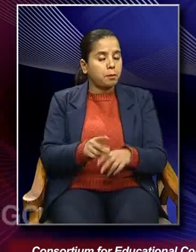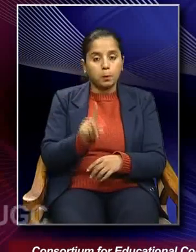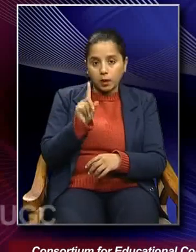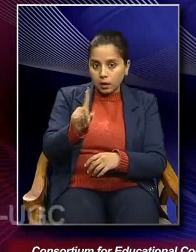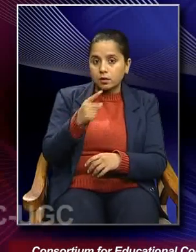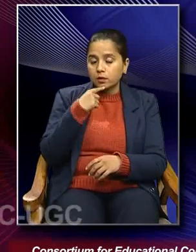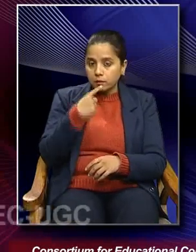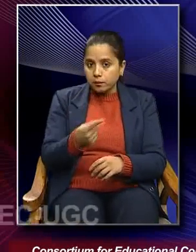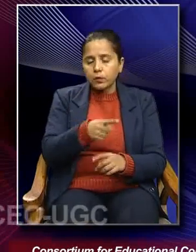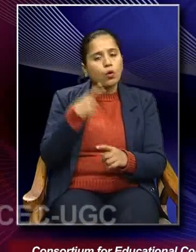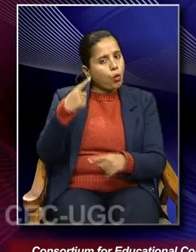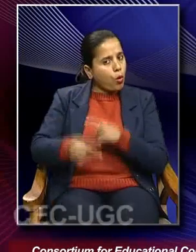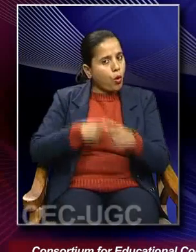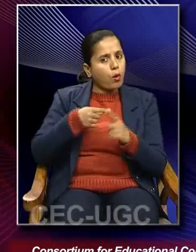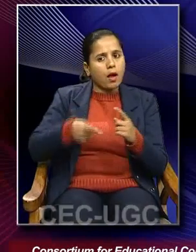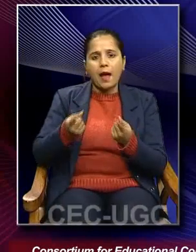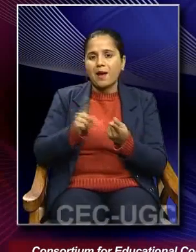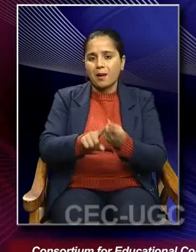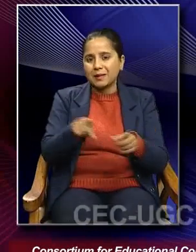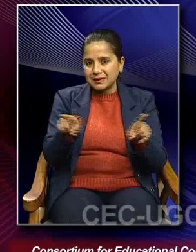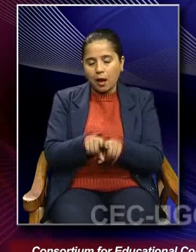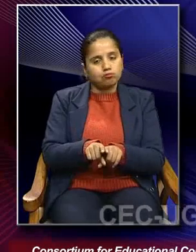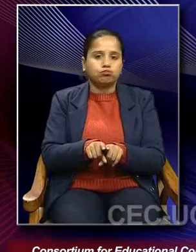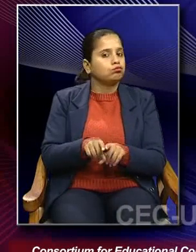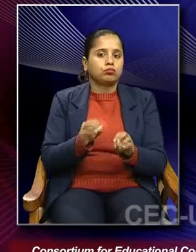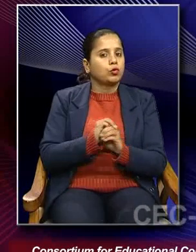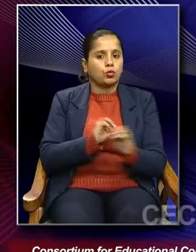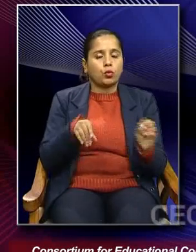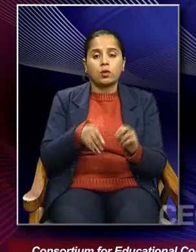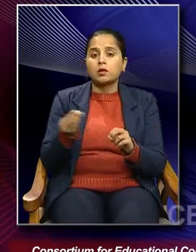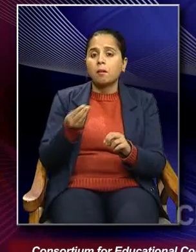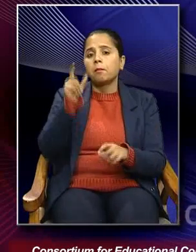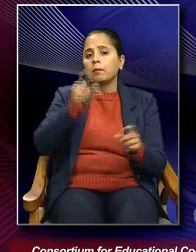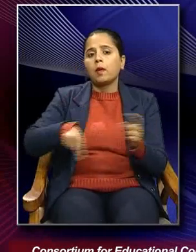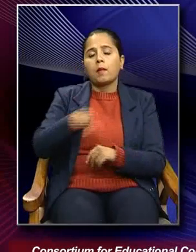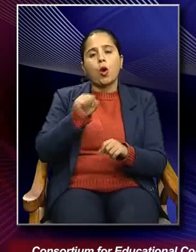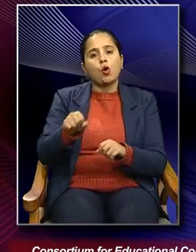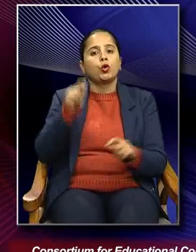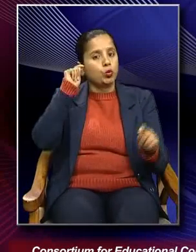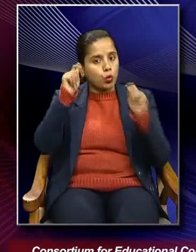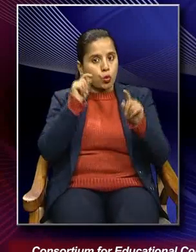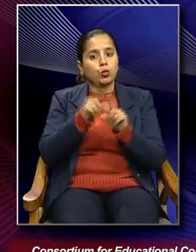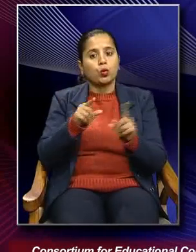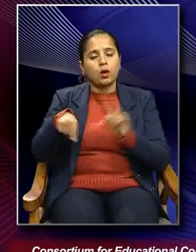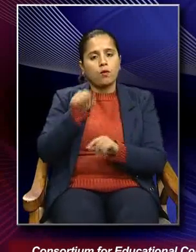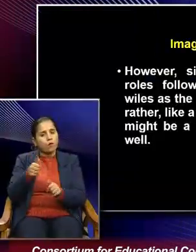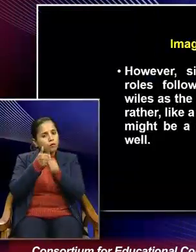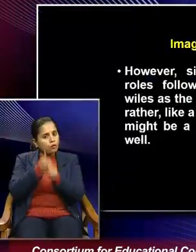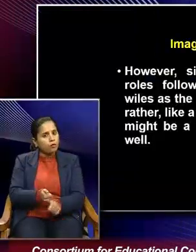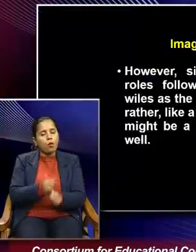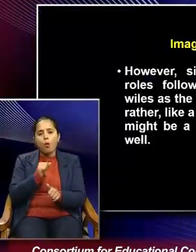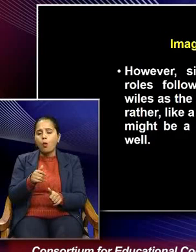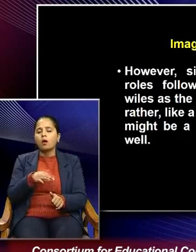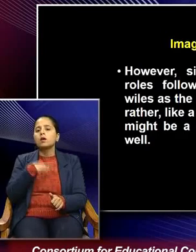But it always doesn't happen like this. Since people play their roles following their own